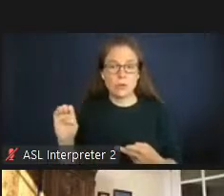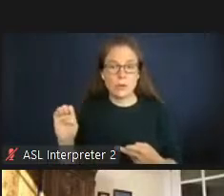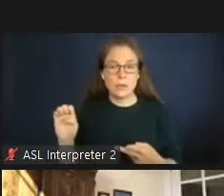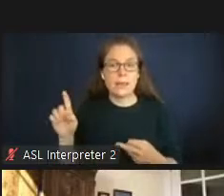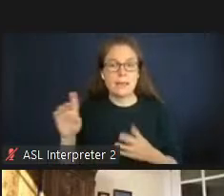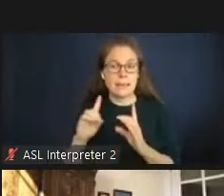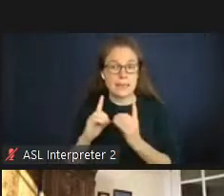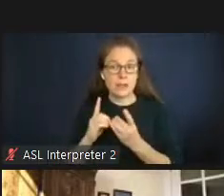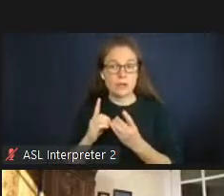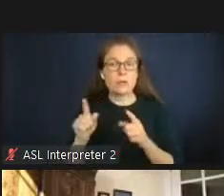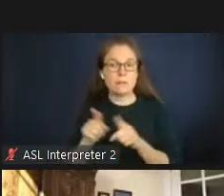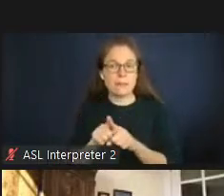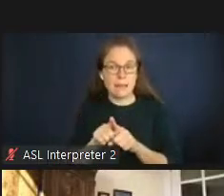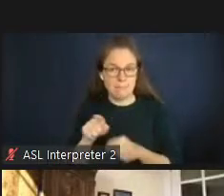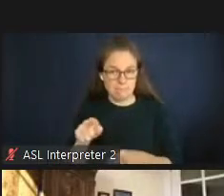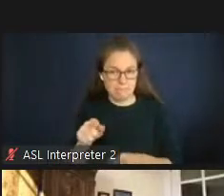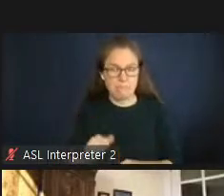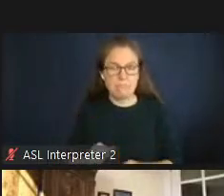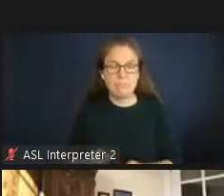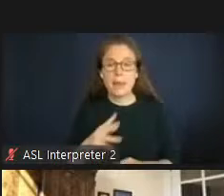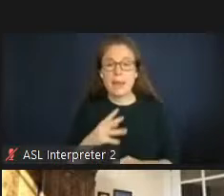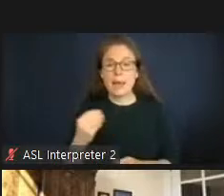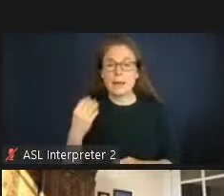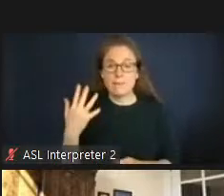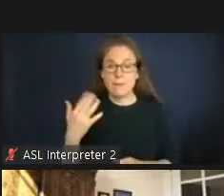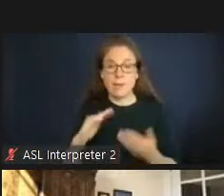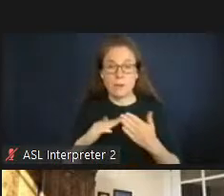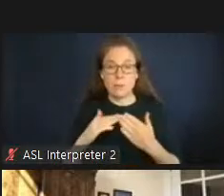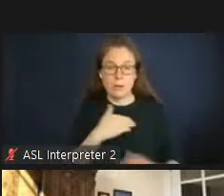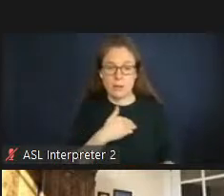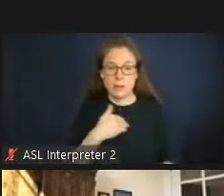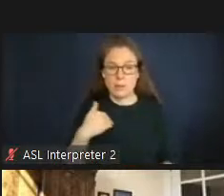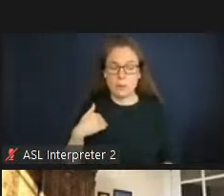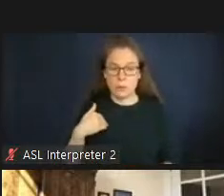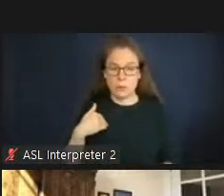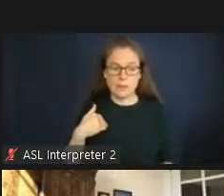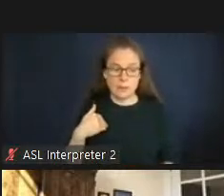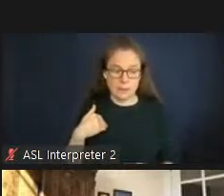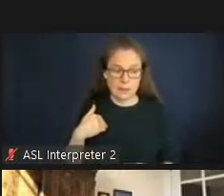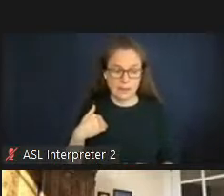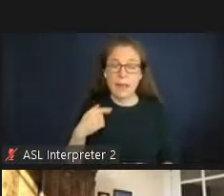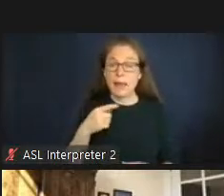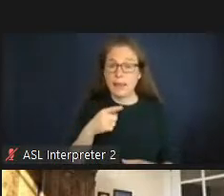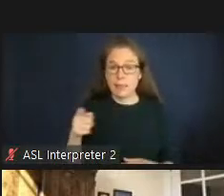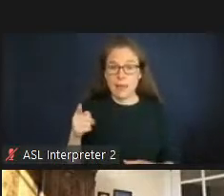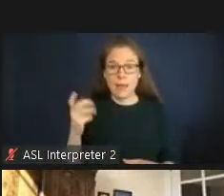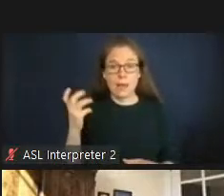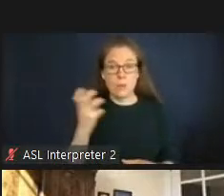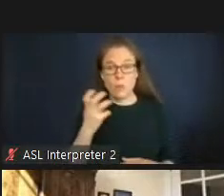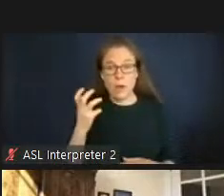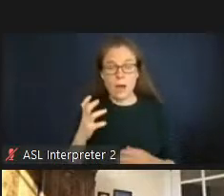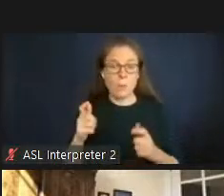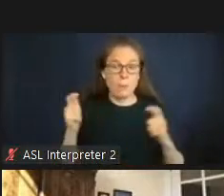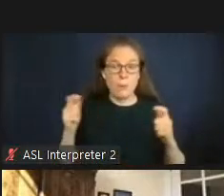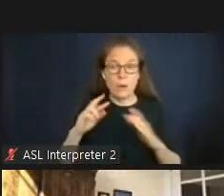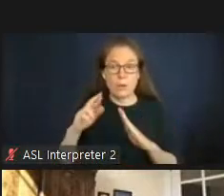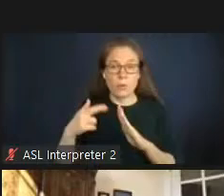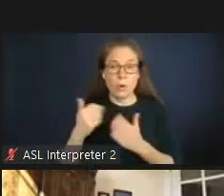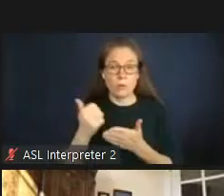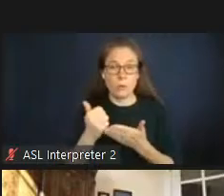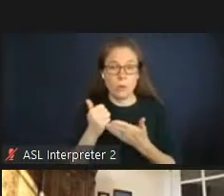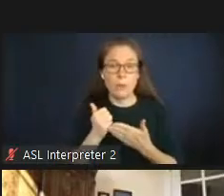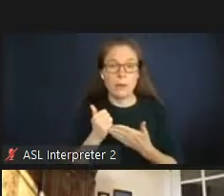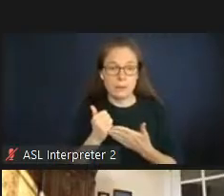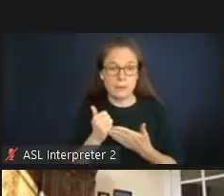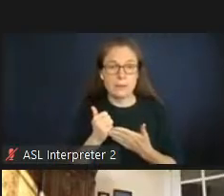is located in, and then our 5 community members. And they play a great role in assisting us in